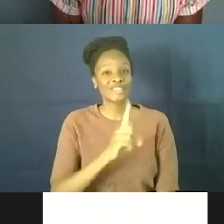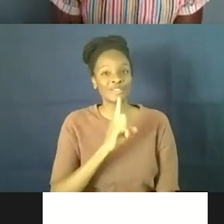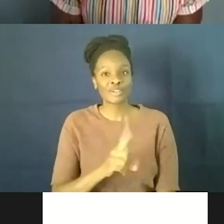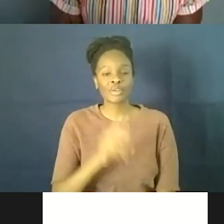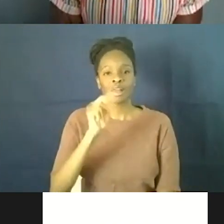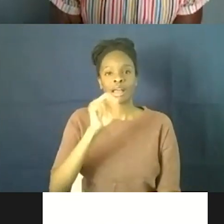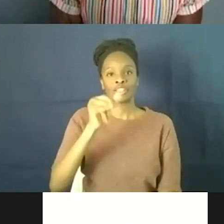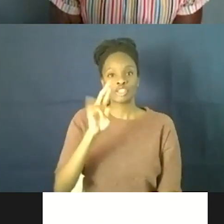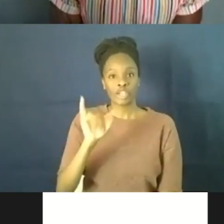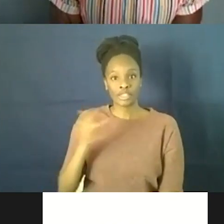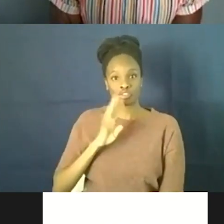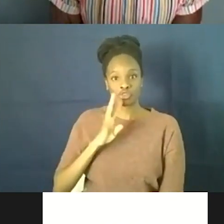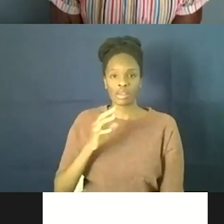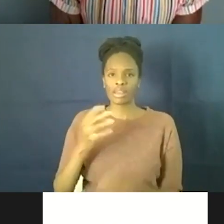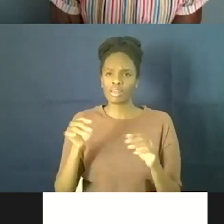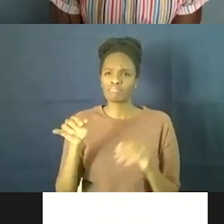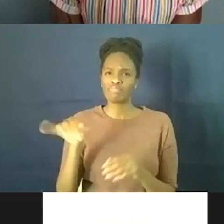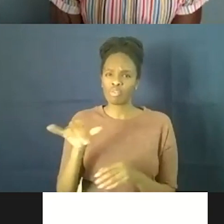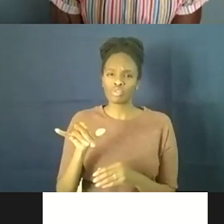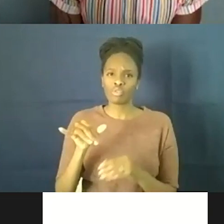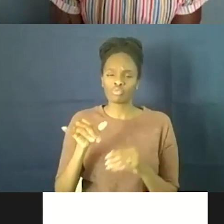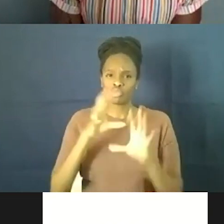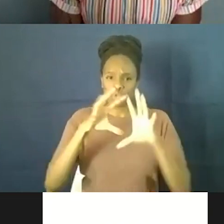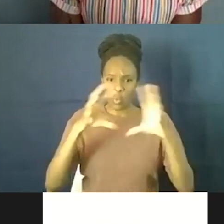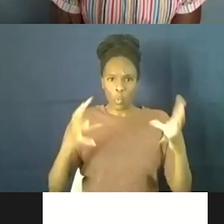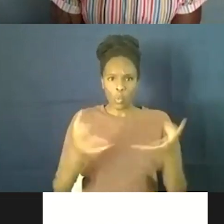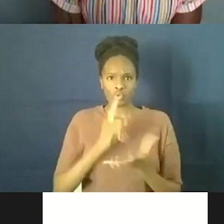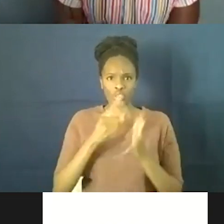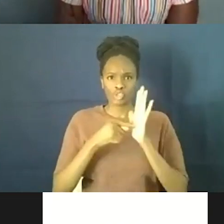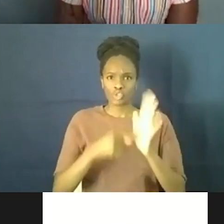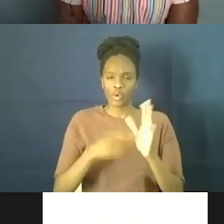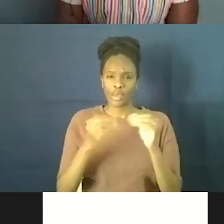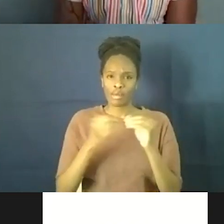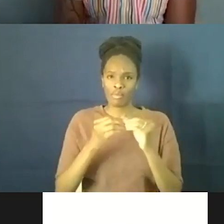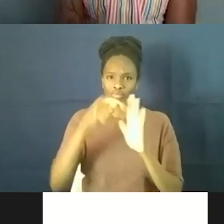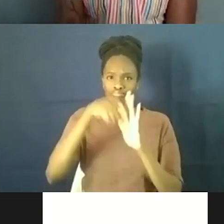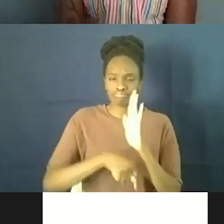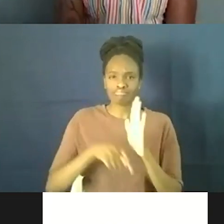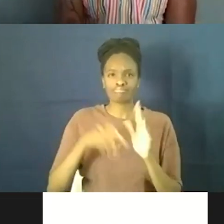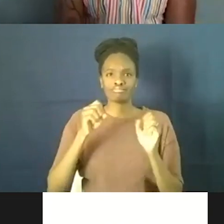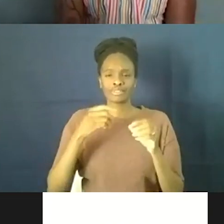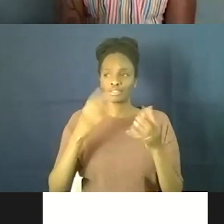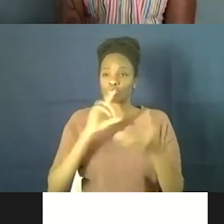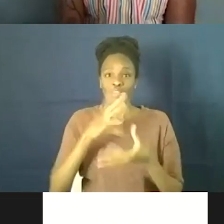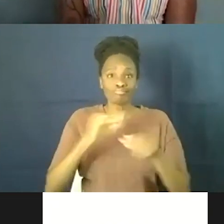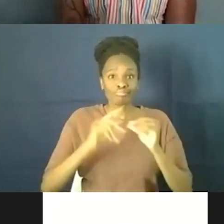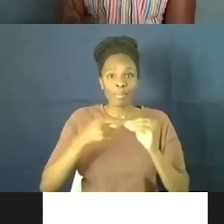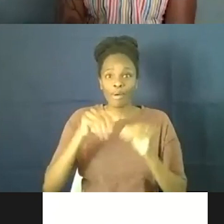also rounding out the world, right? Because we got to see the stories of other characters and go into their interior lives, and people love that.